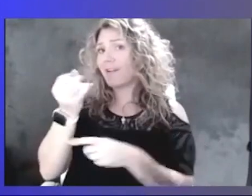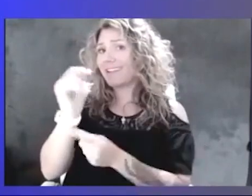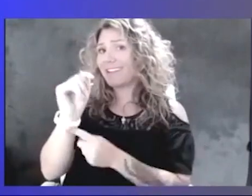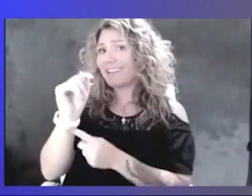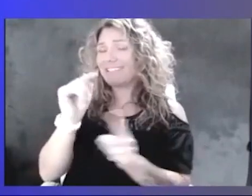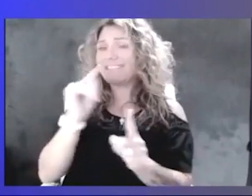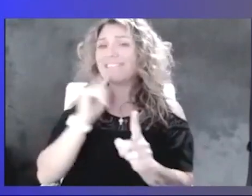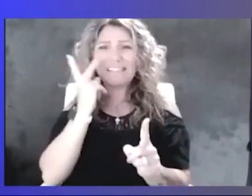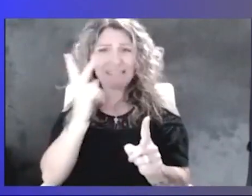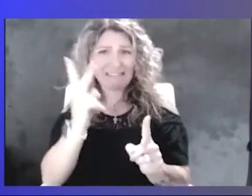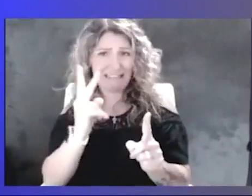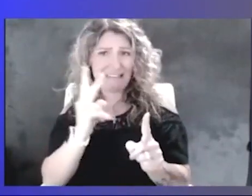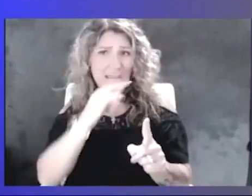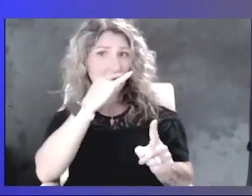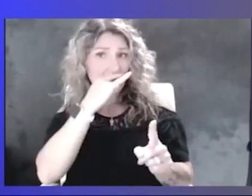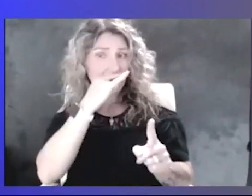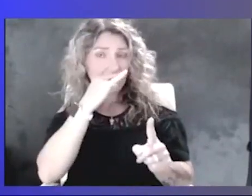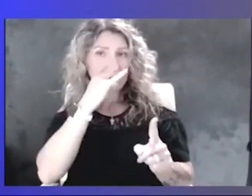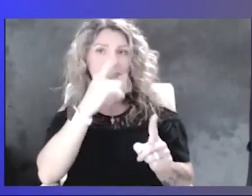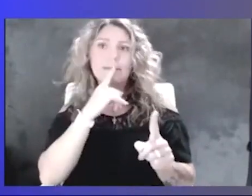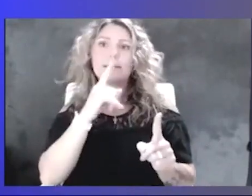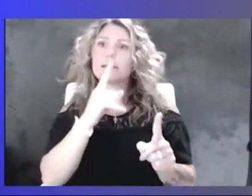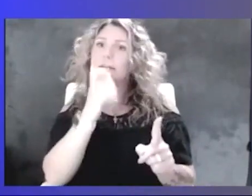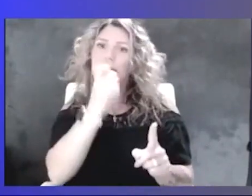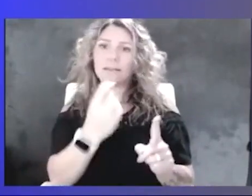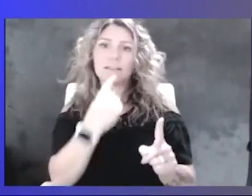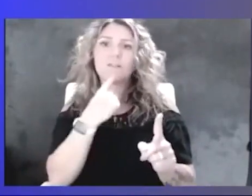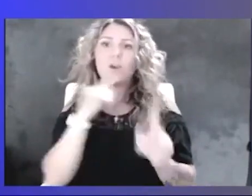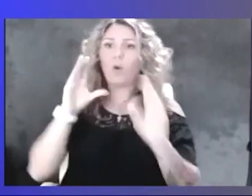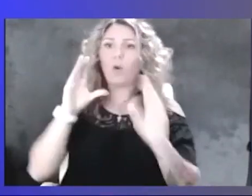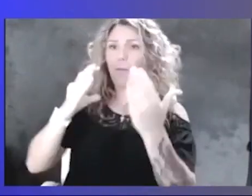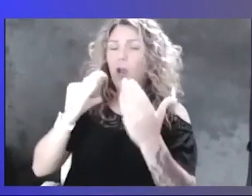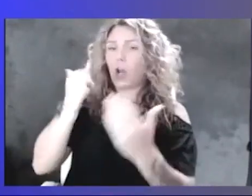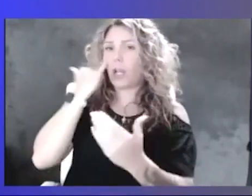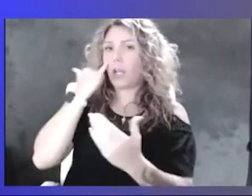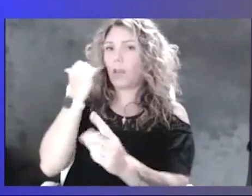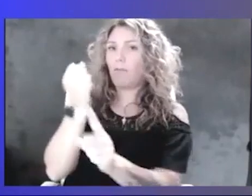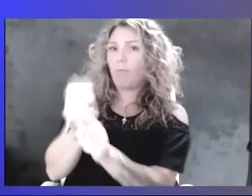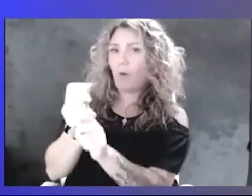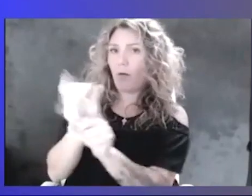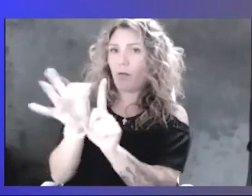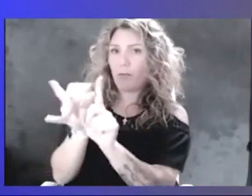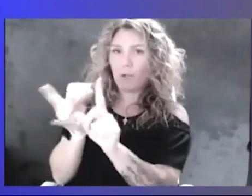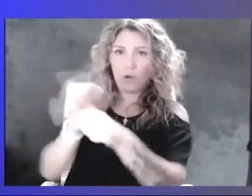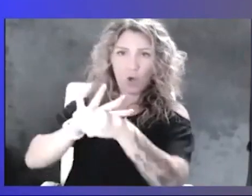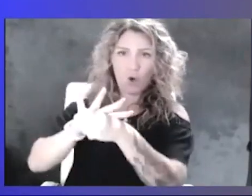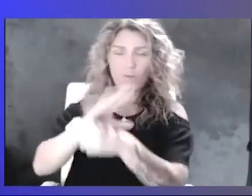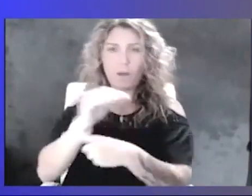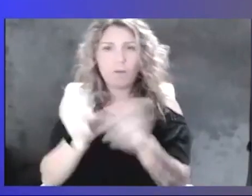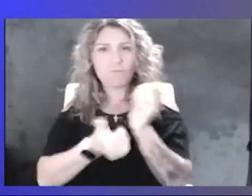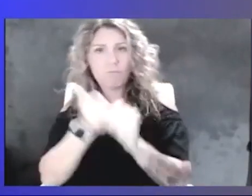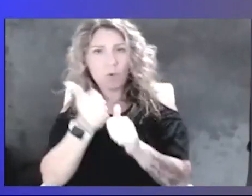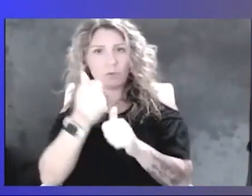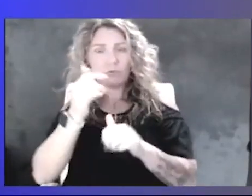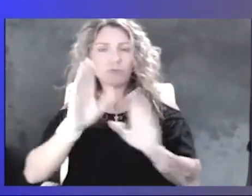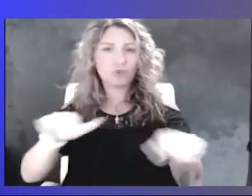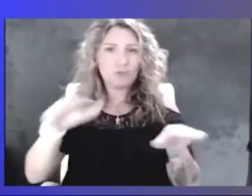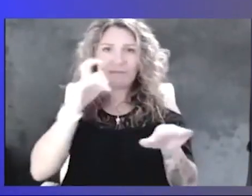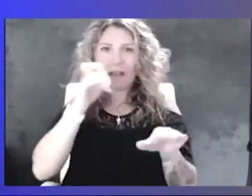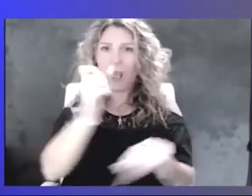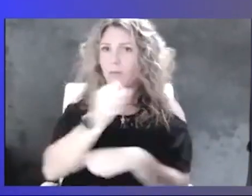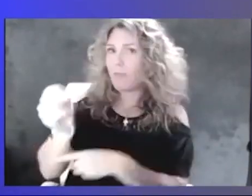when they actually get COVID. In addition, most of the children are not being hospitalized, nor are they needing any specific treatment for